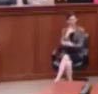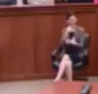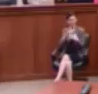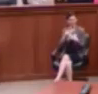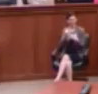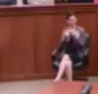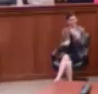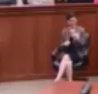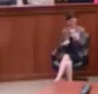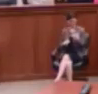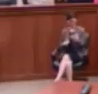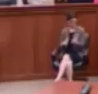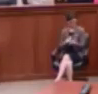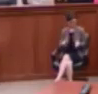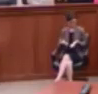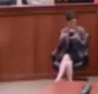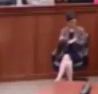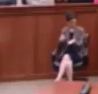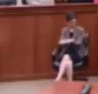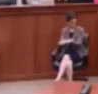by the previous speaker?